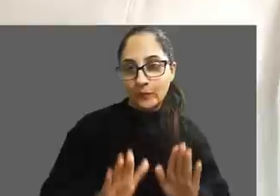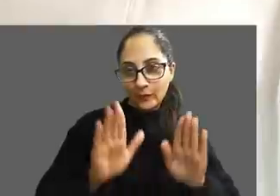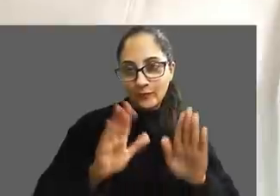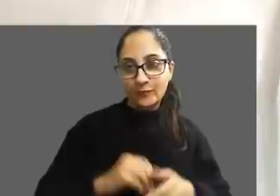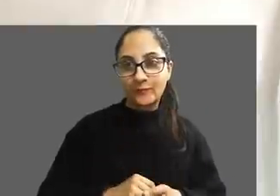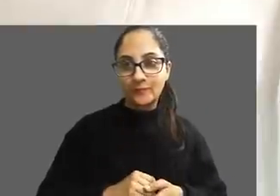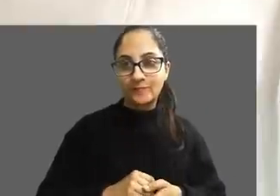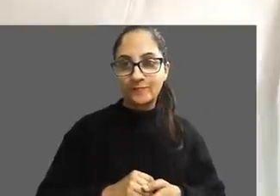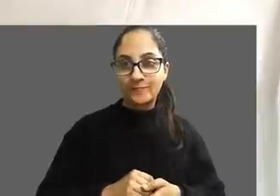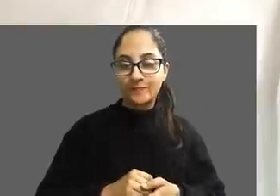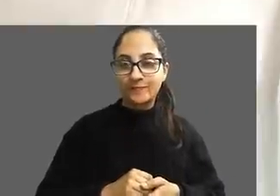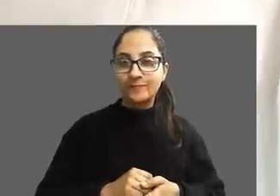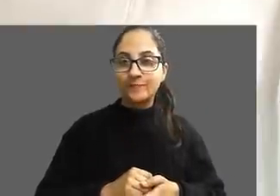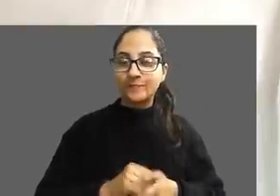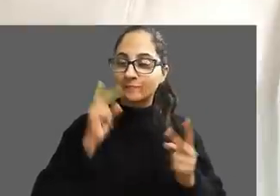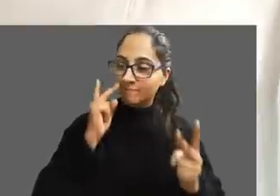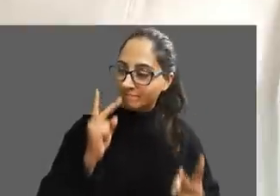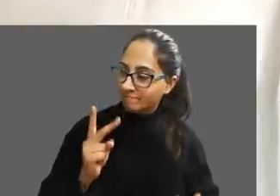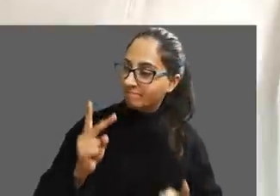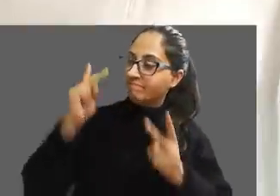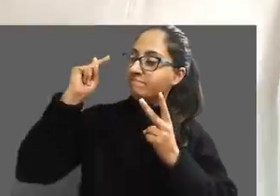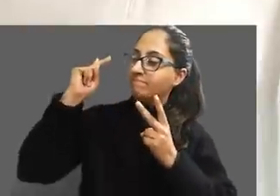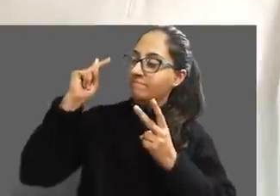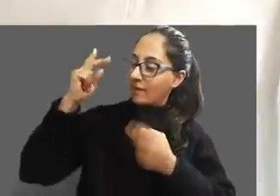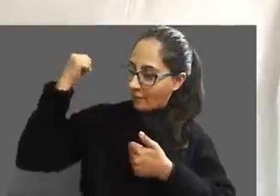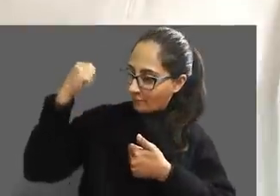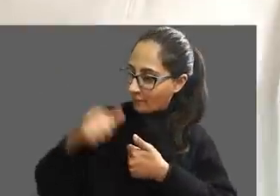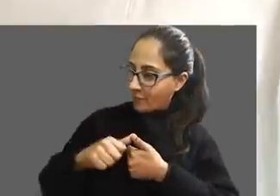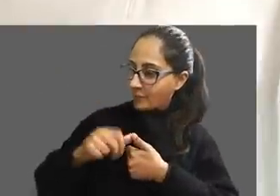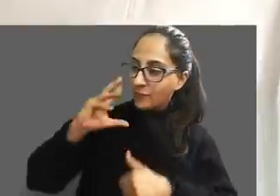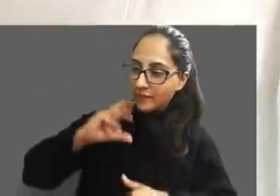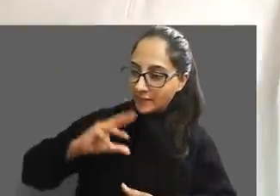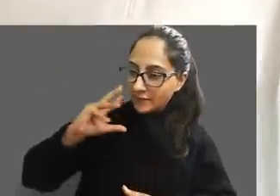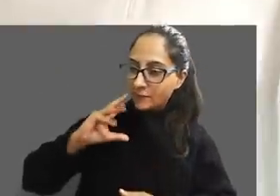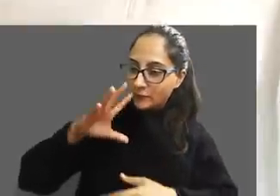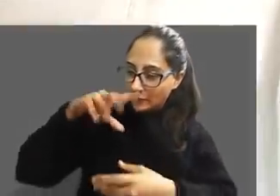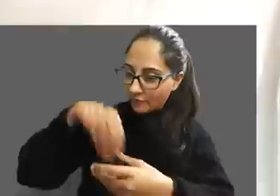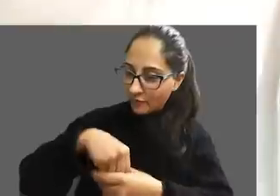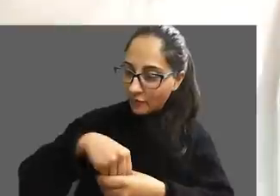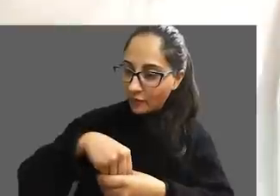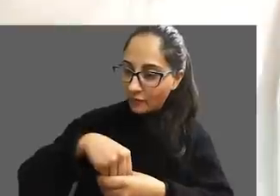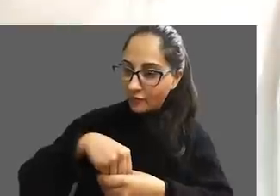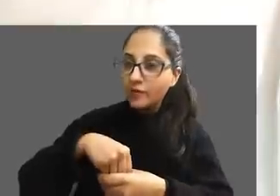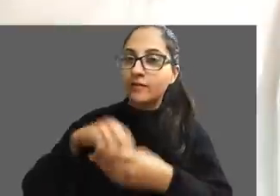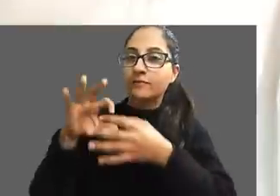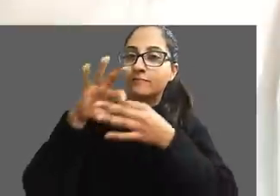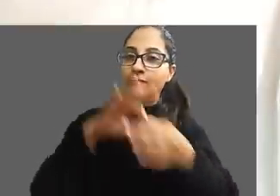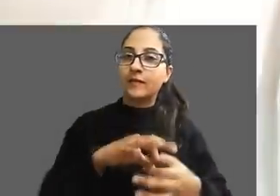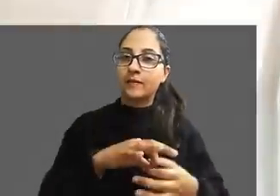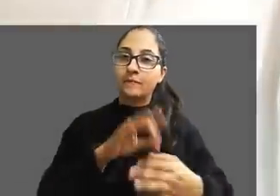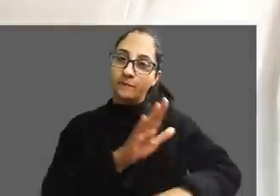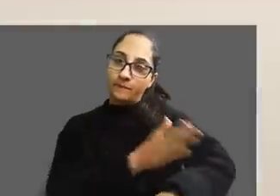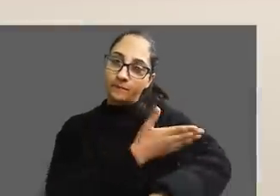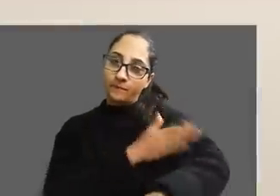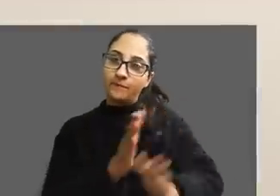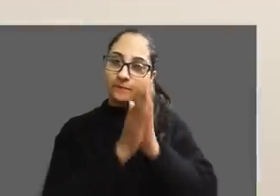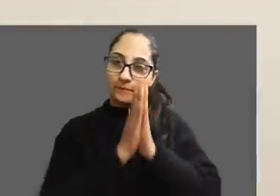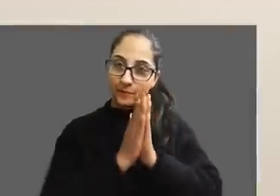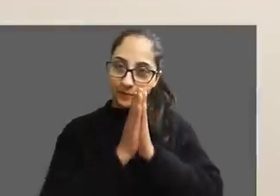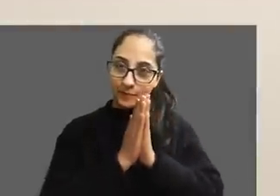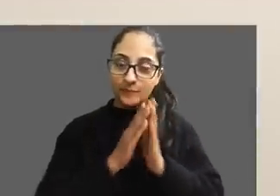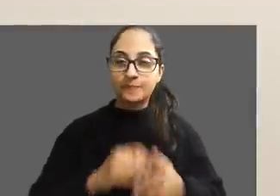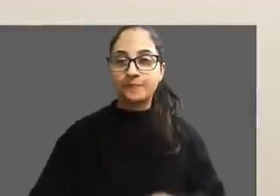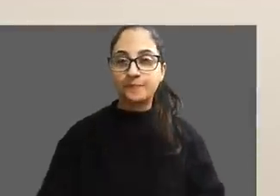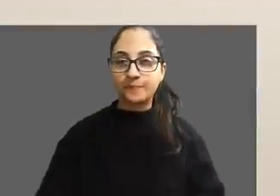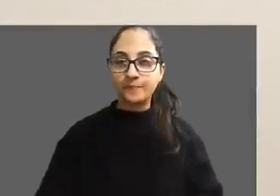precious memories and sentiments that fill my heart and soul every time I hear Ali Guyam, Ali Juyam. Since I